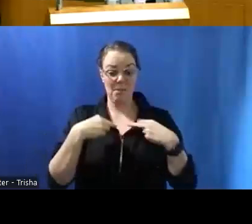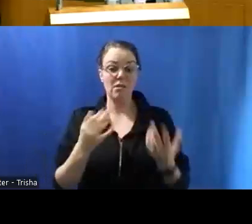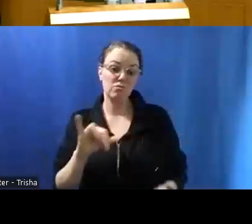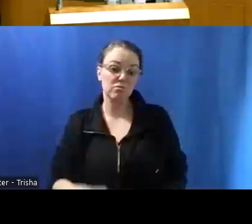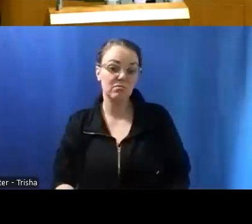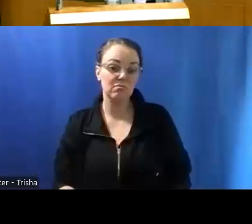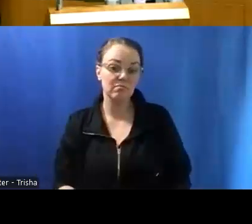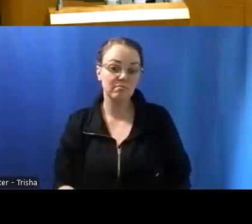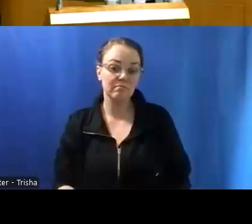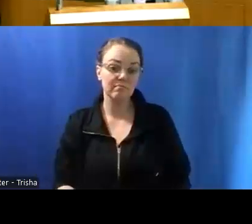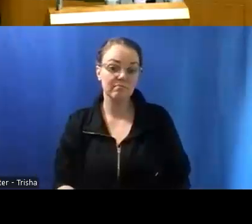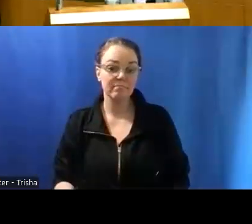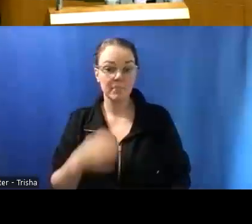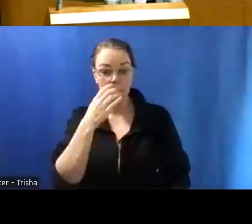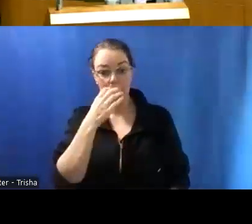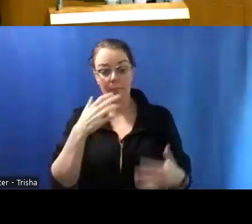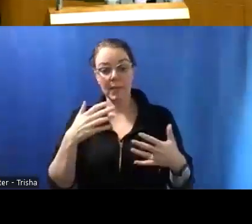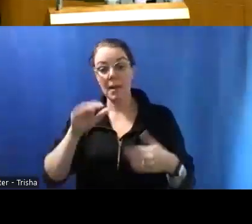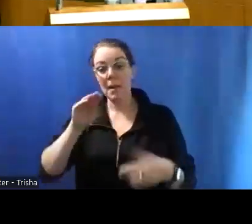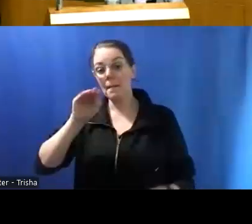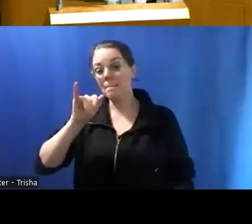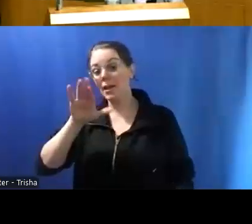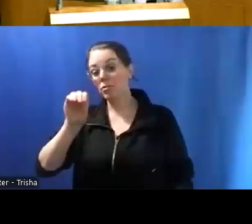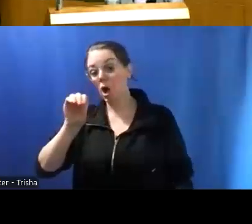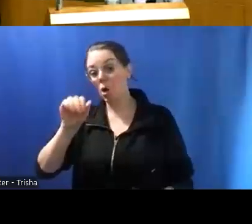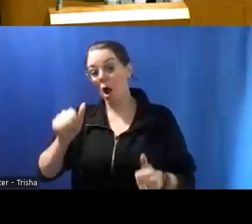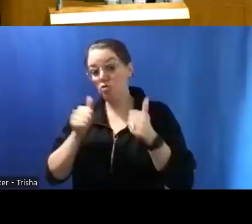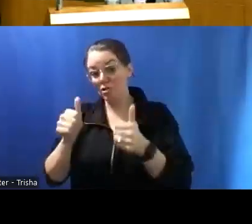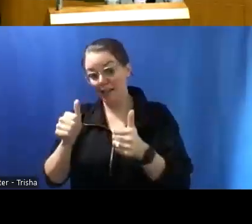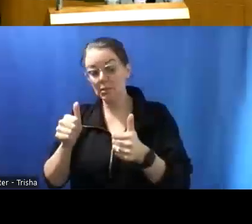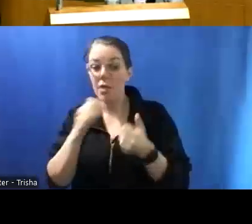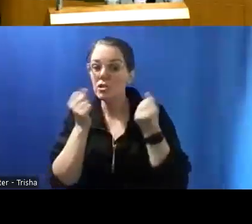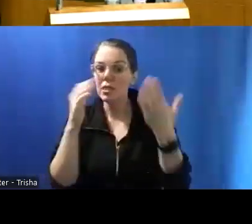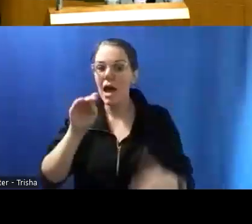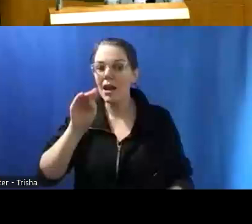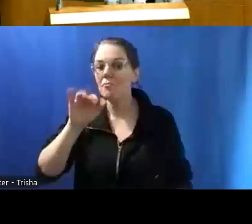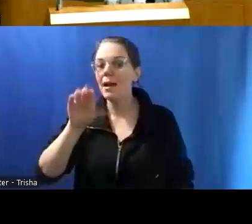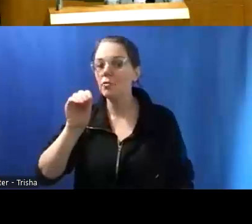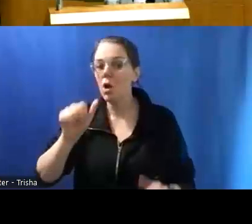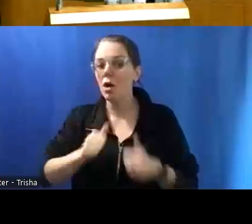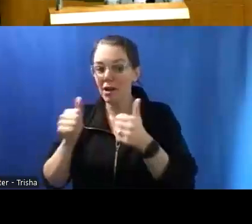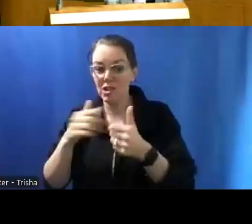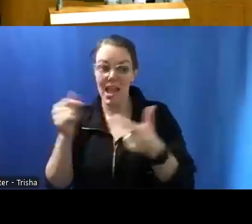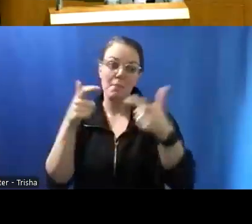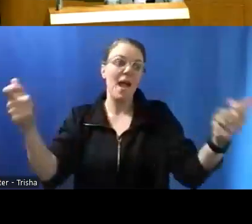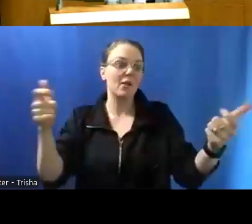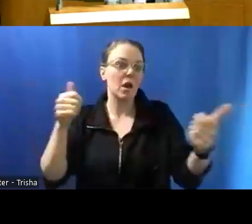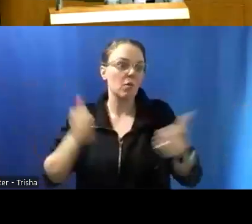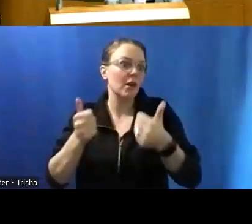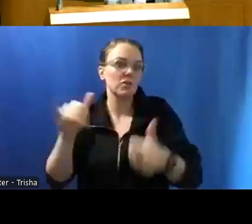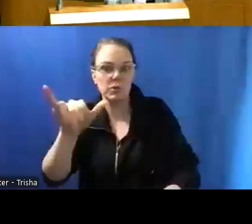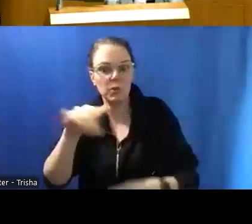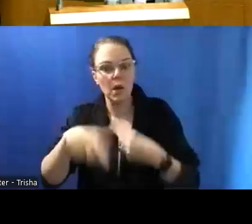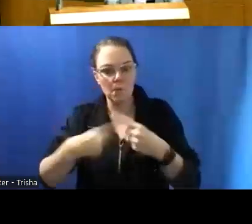few years ago, we were talking about microaggressions. There's a lot of microaggressions and macroaggressions around people